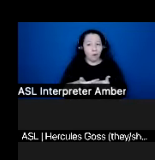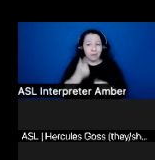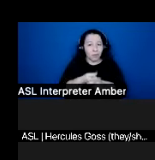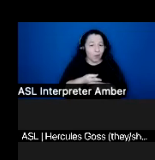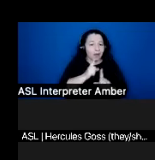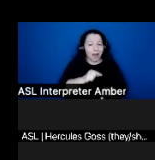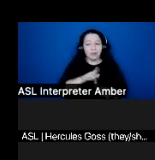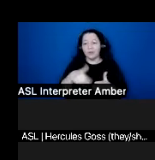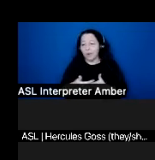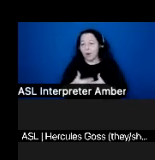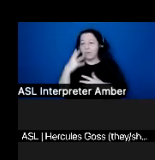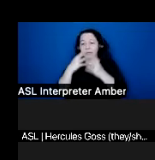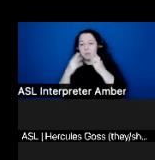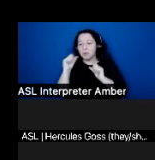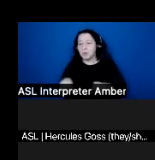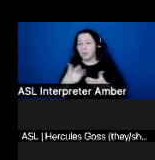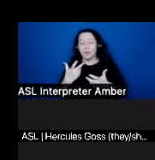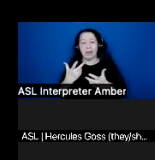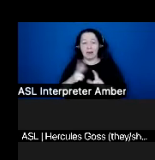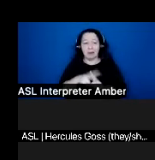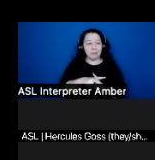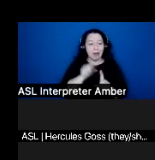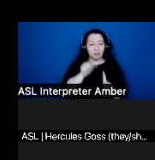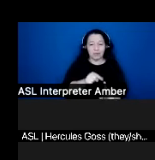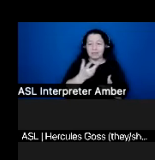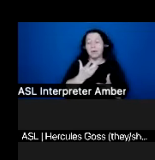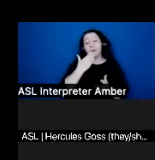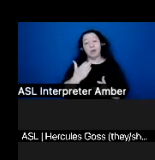of the experiences, right? So thank you so much.